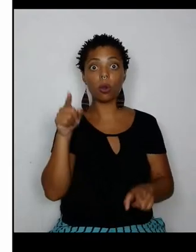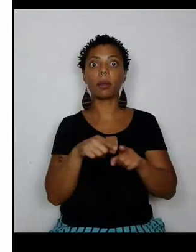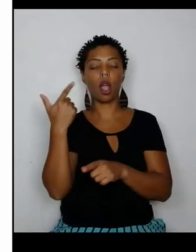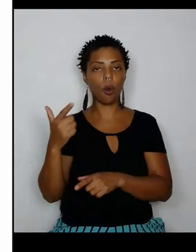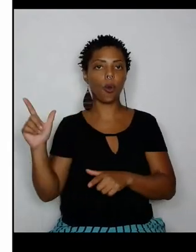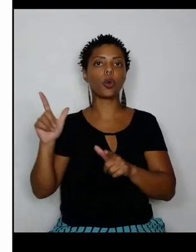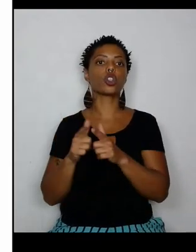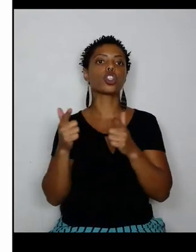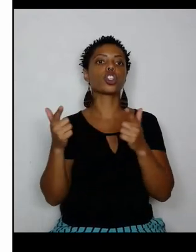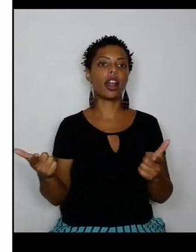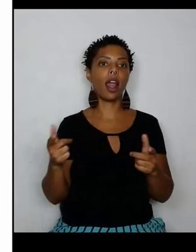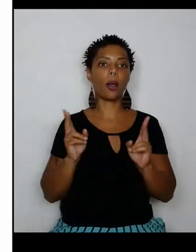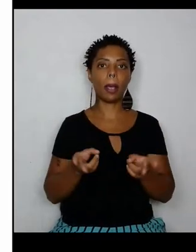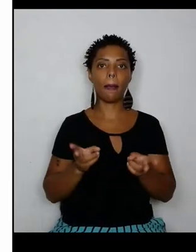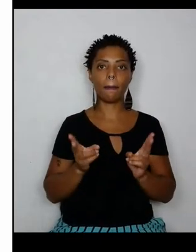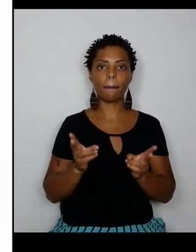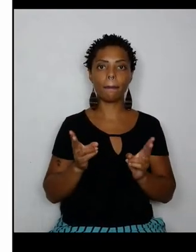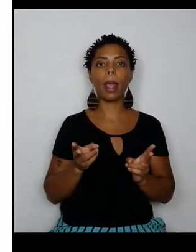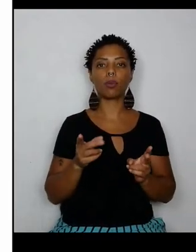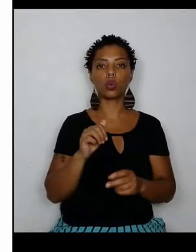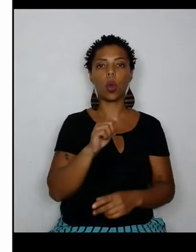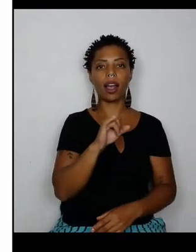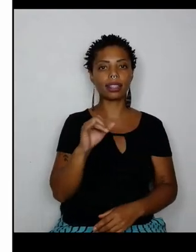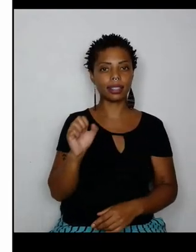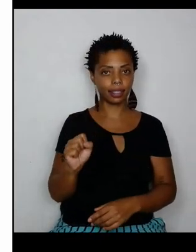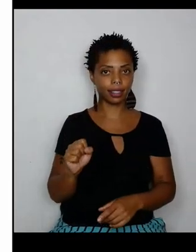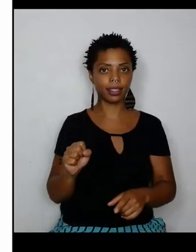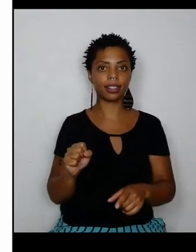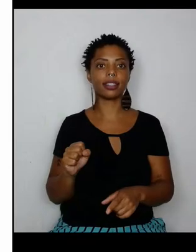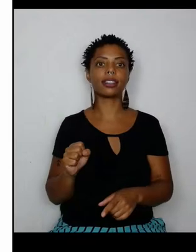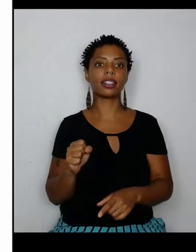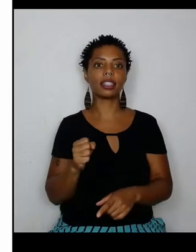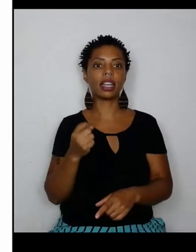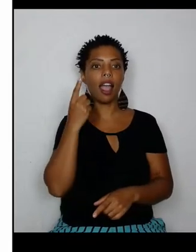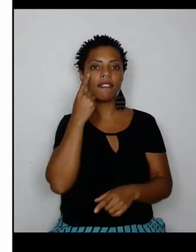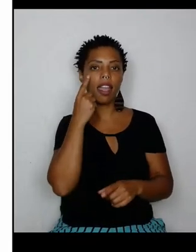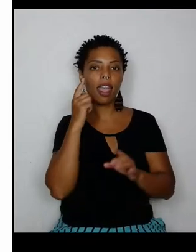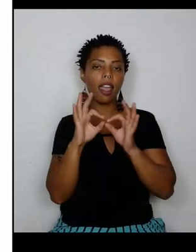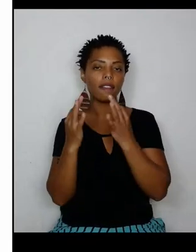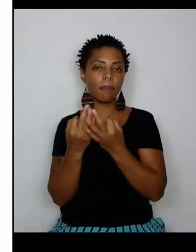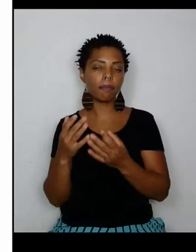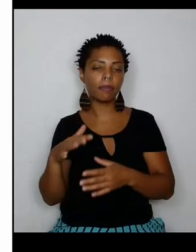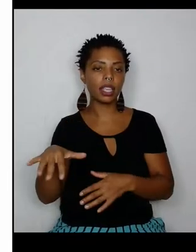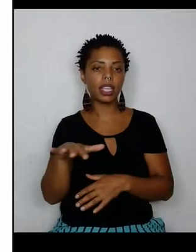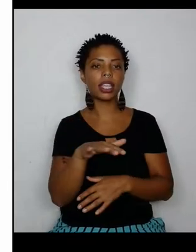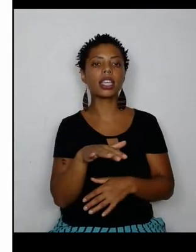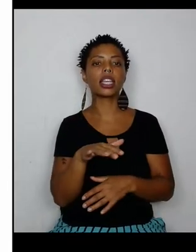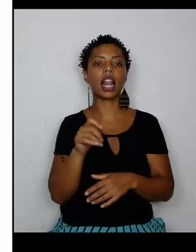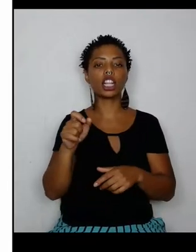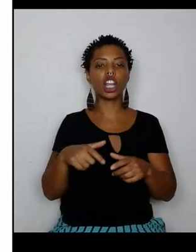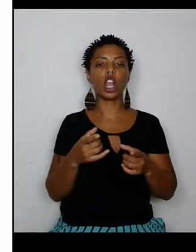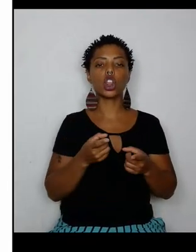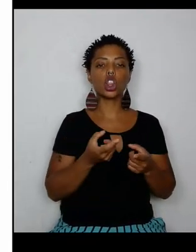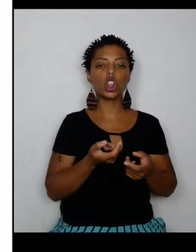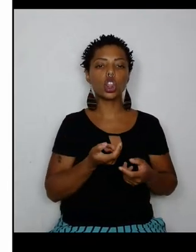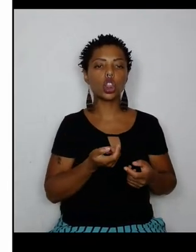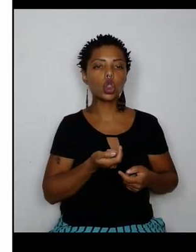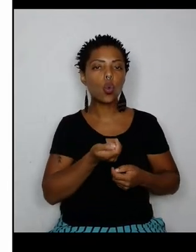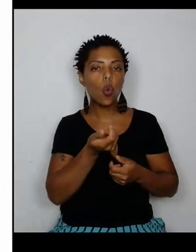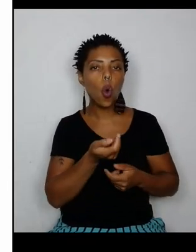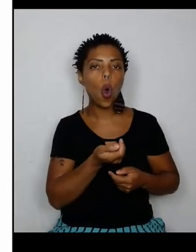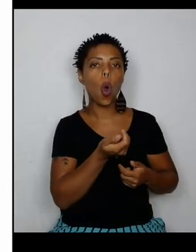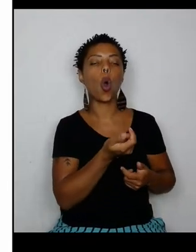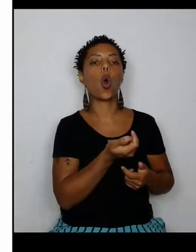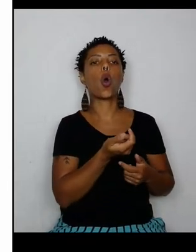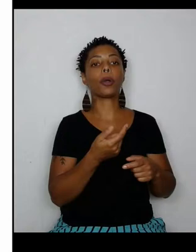paulo which was another newspaper that belonged to mr chateaubriand here we see part of the